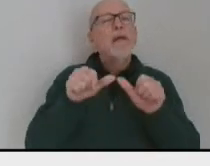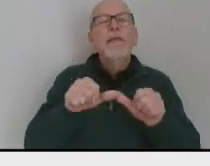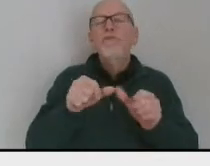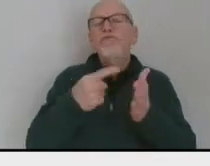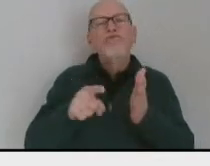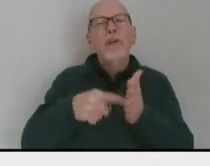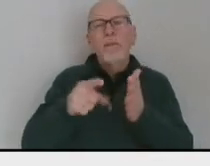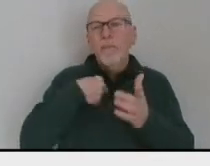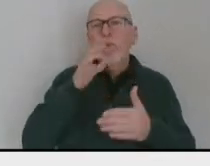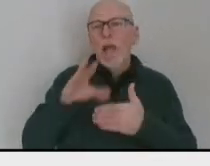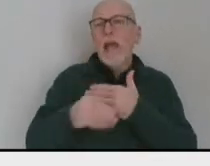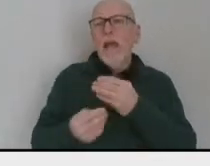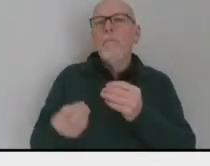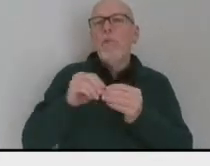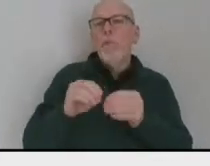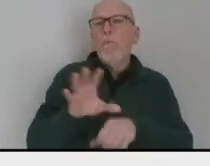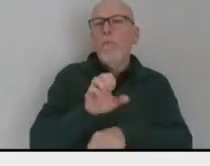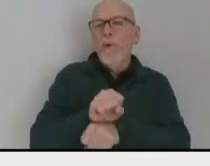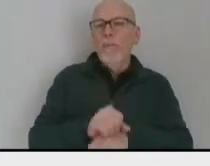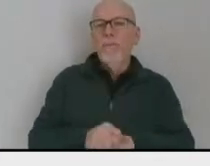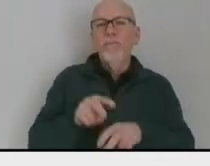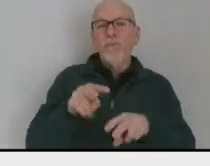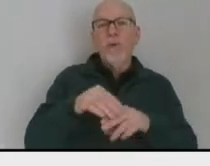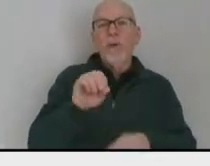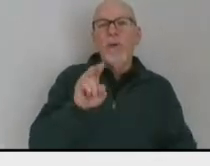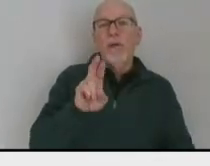more appointments. Go to